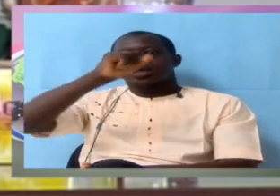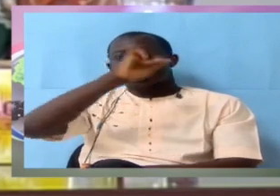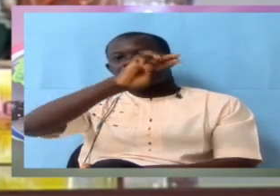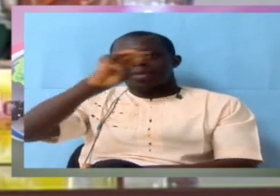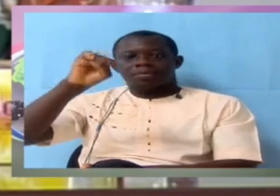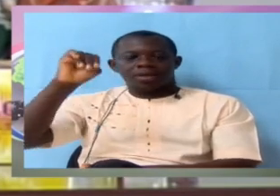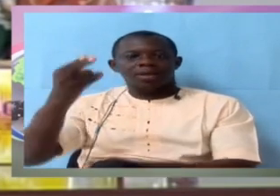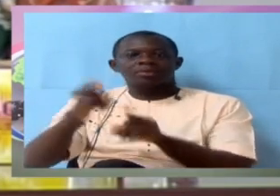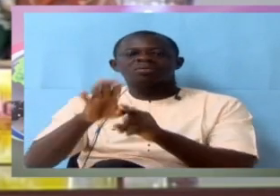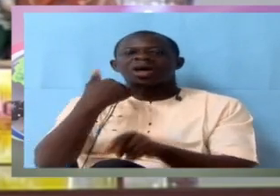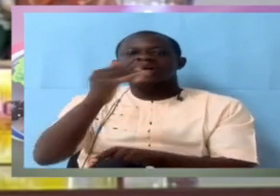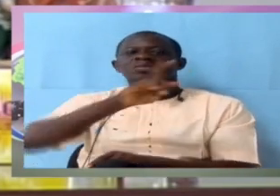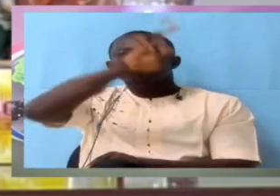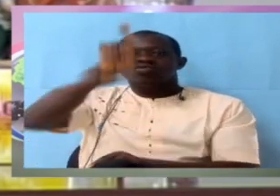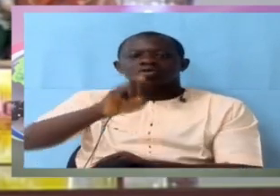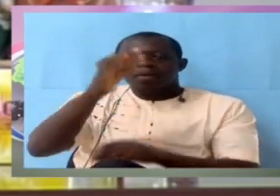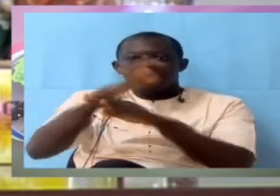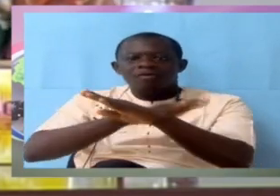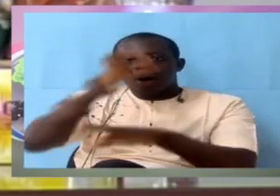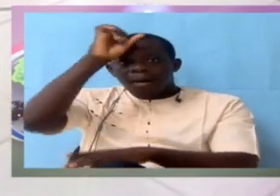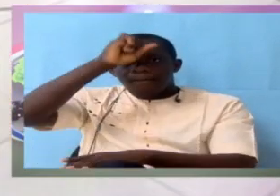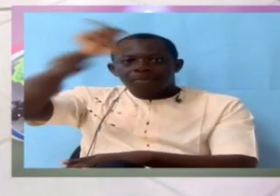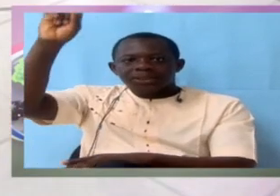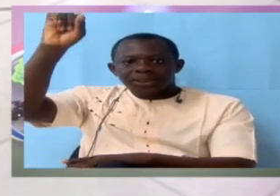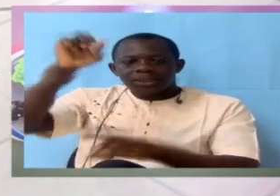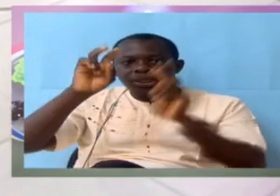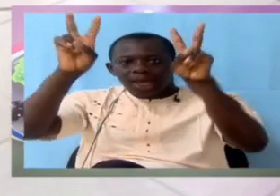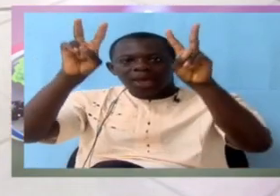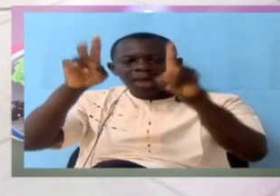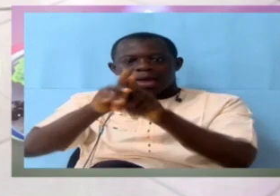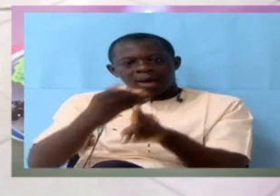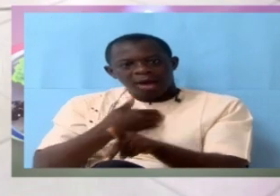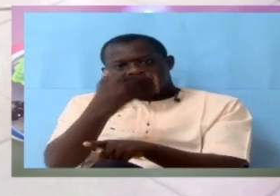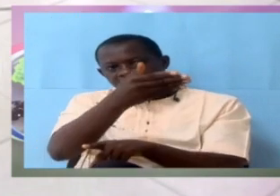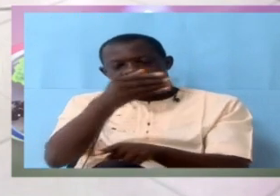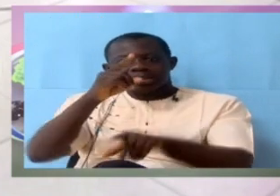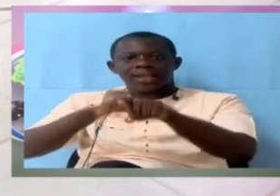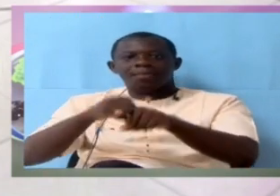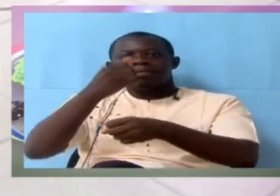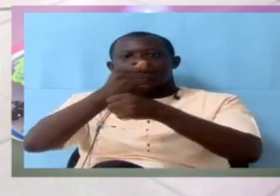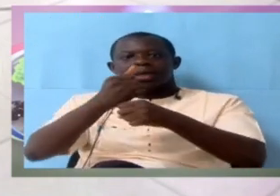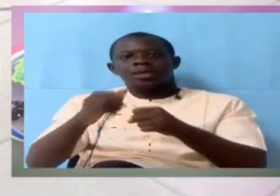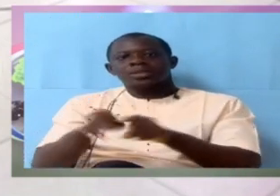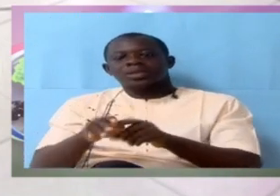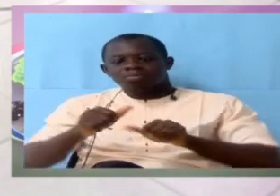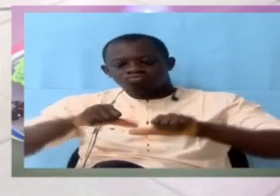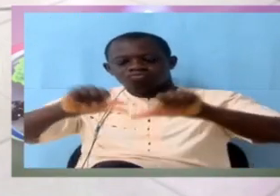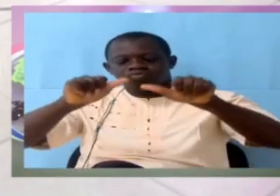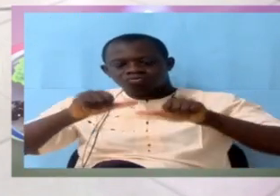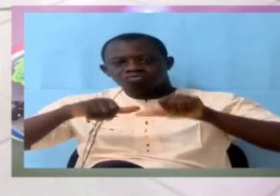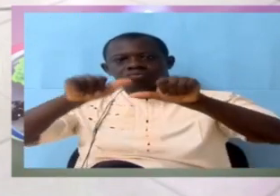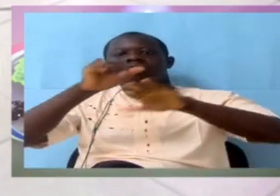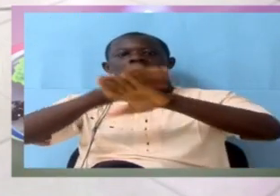the medicine all over your body? Jaralo nyi wicho nyi be kone kamenke ka ibalo mosi nyi borolla